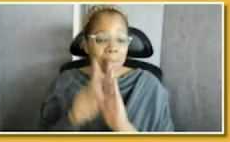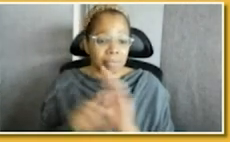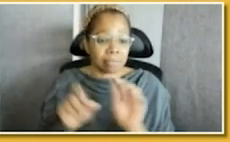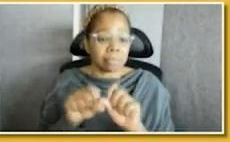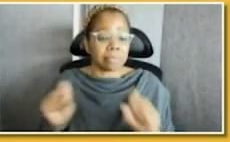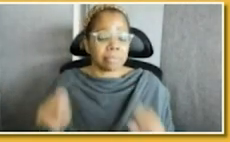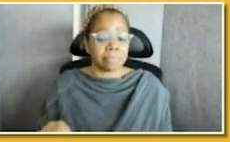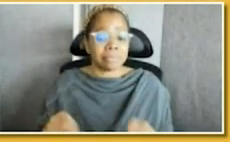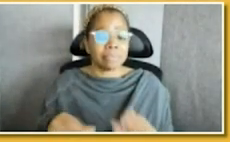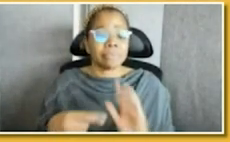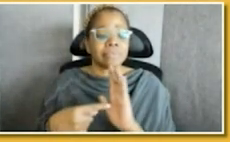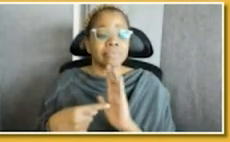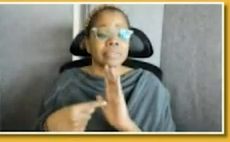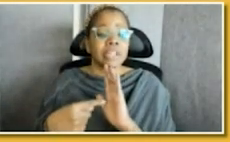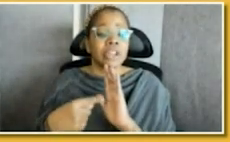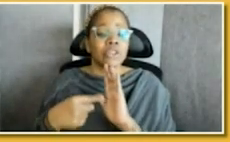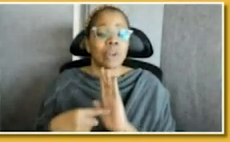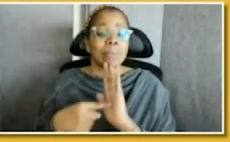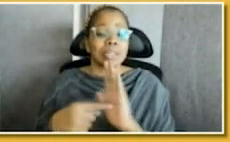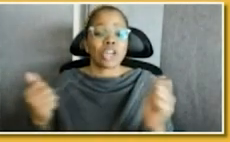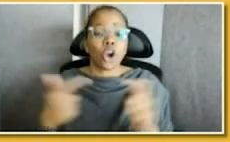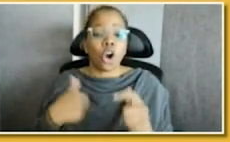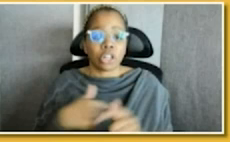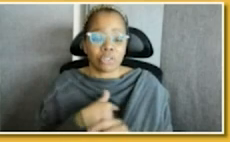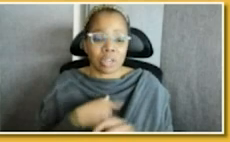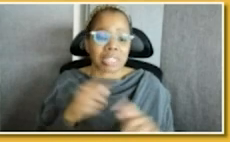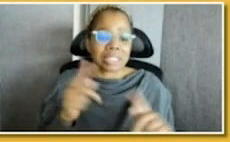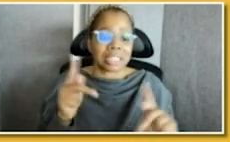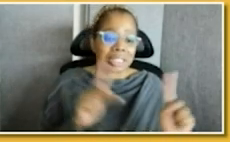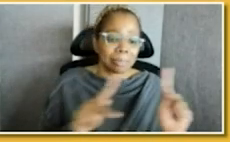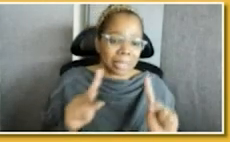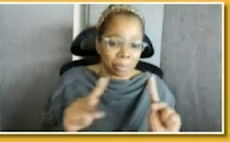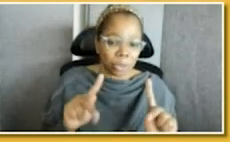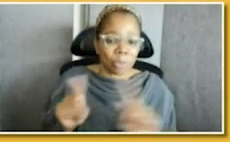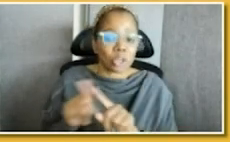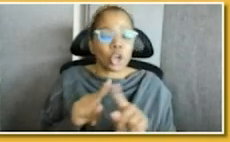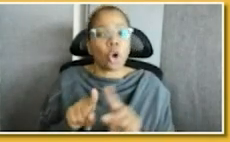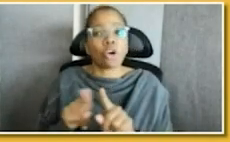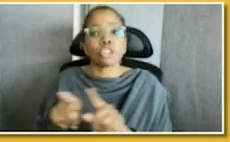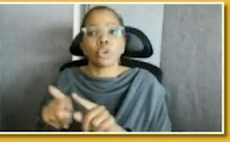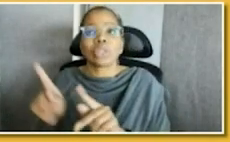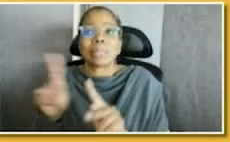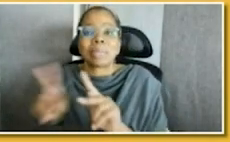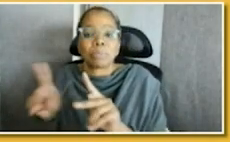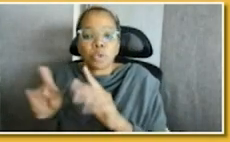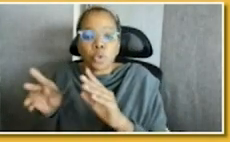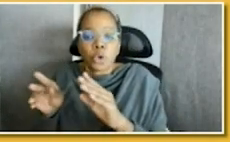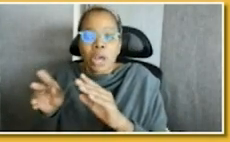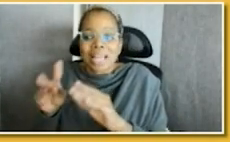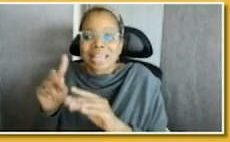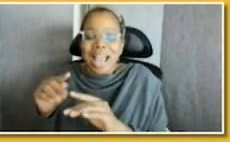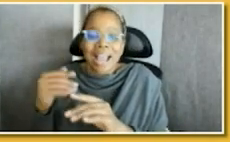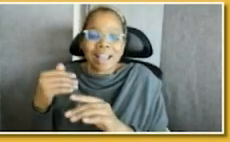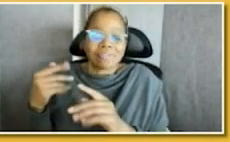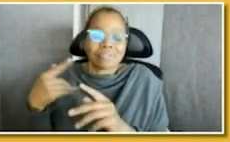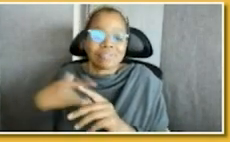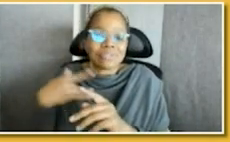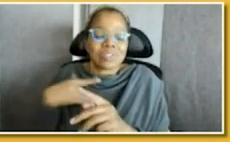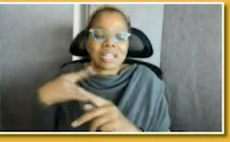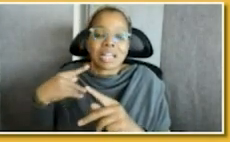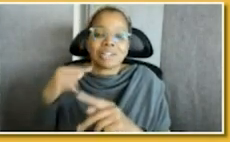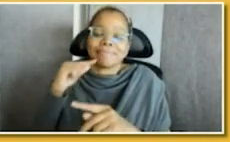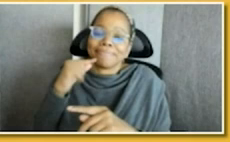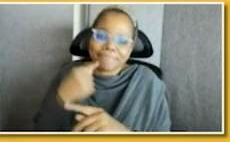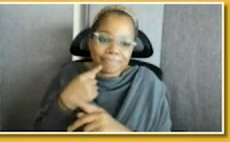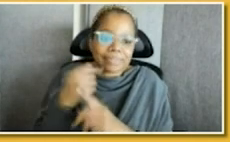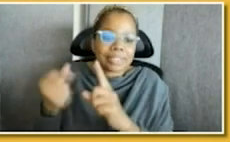of us, the people, the public, but especially the people who are most affected. So I'm really happy to introduce this final